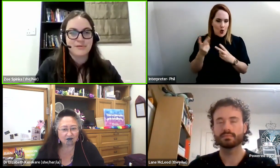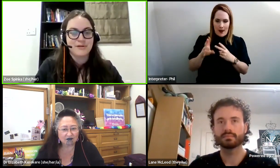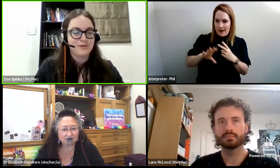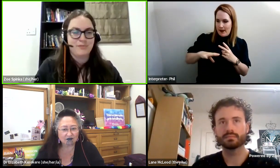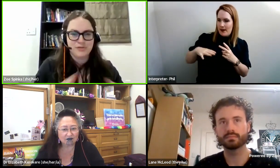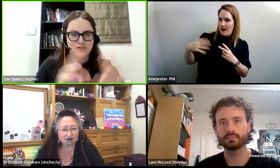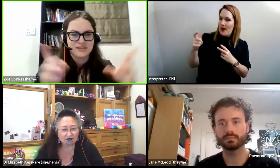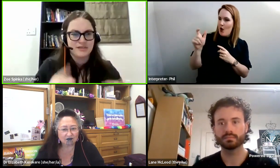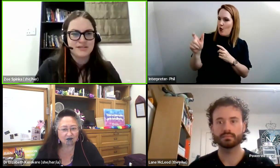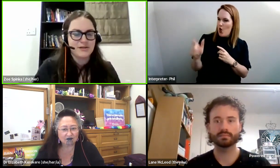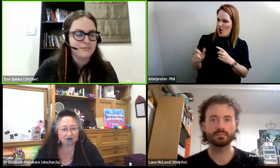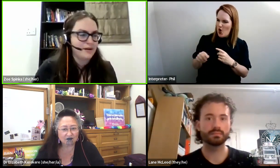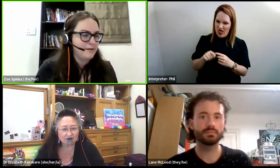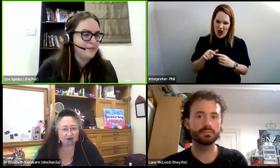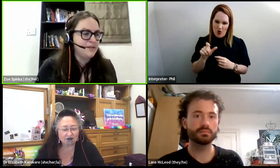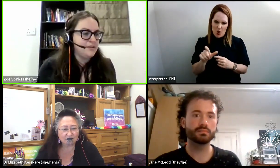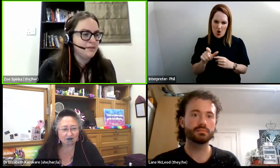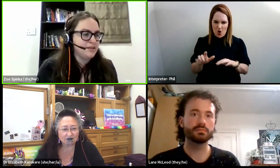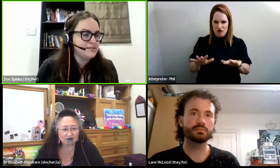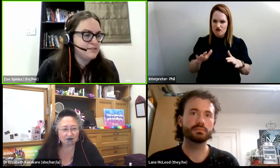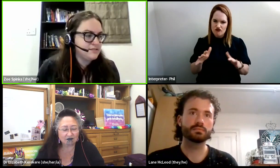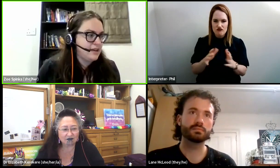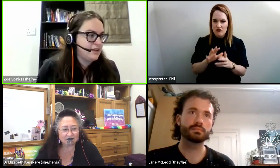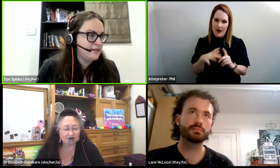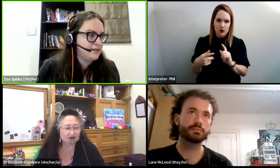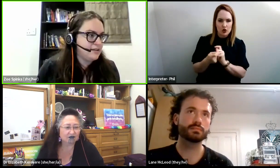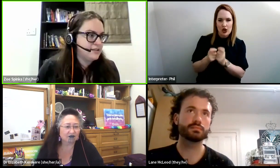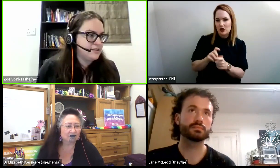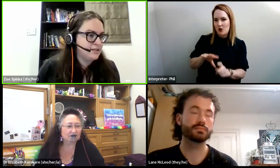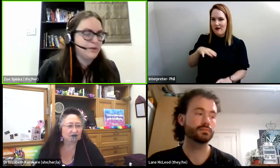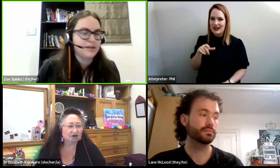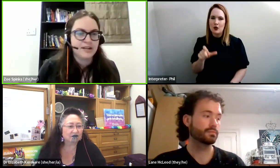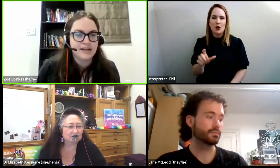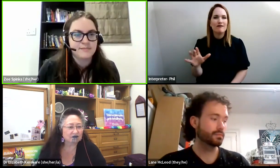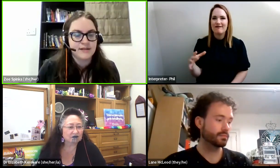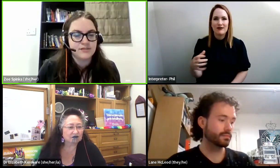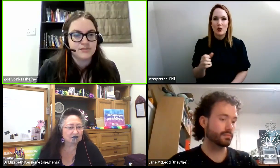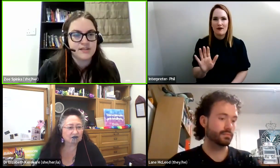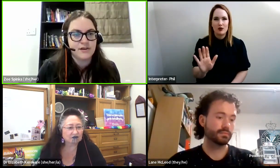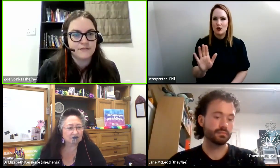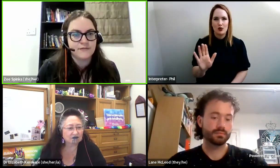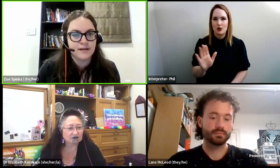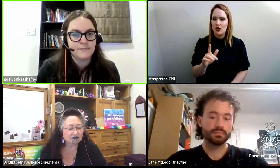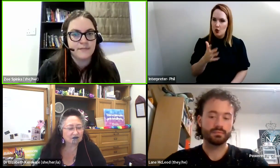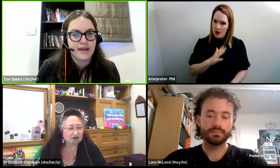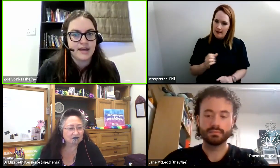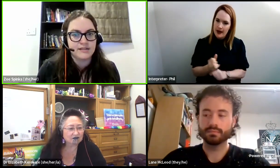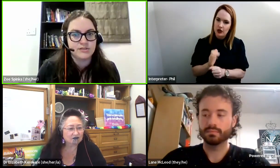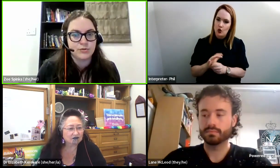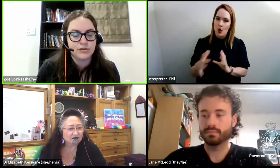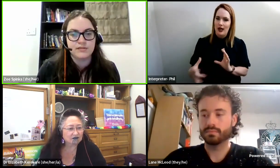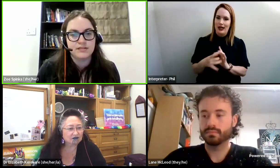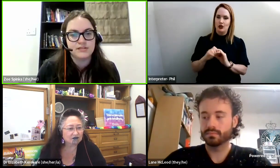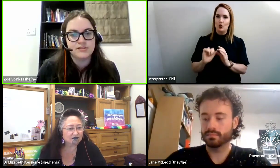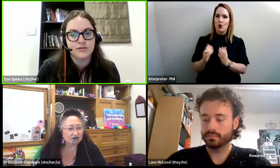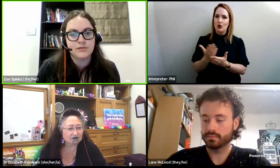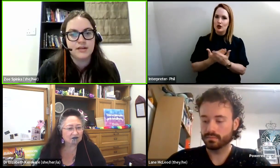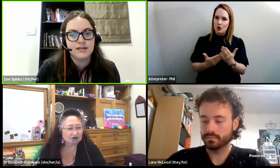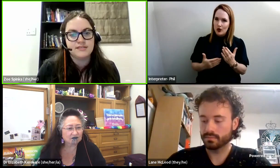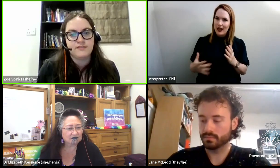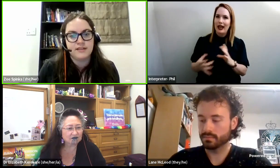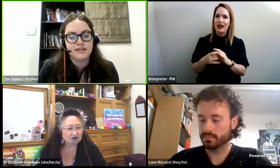fancy word, or I'm not sure if that's the right term, because you want to connect it back to yourself and your community.